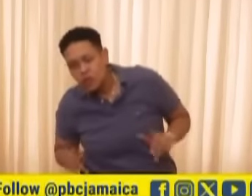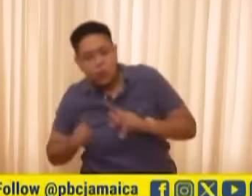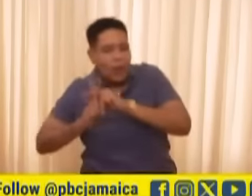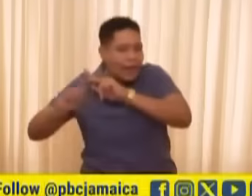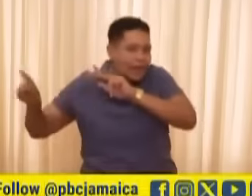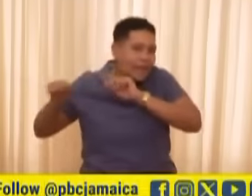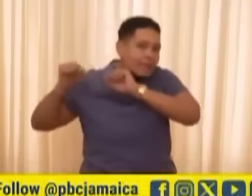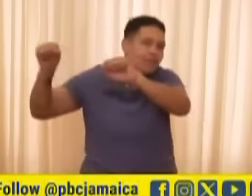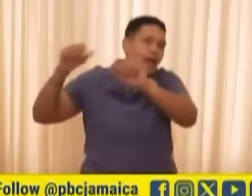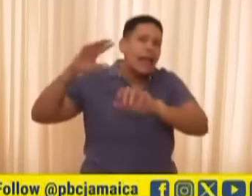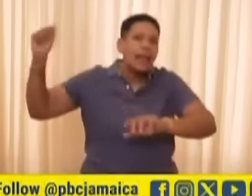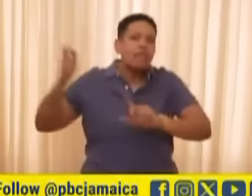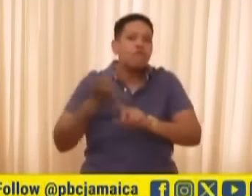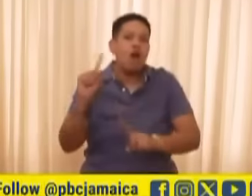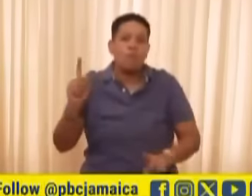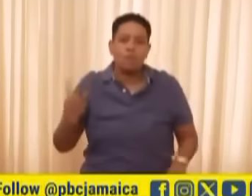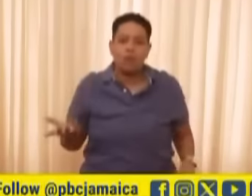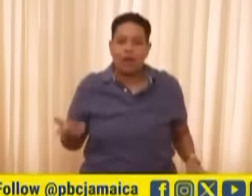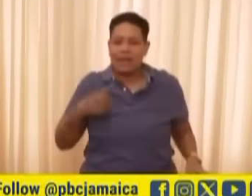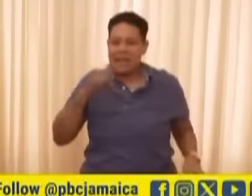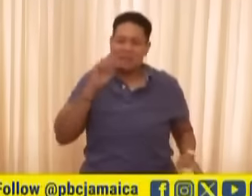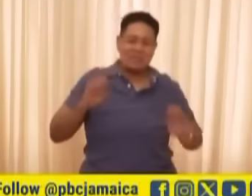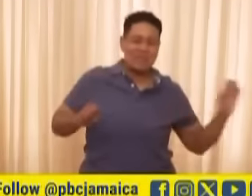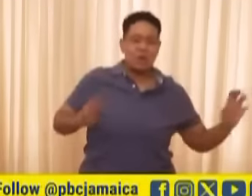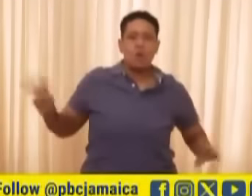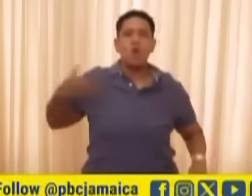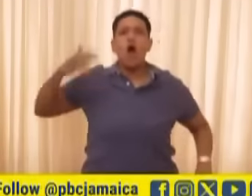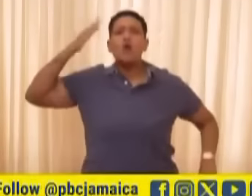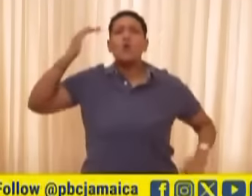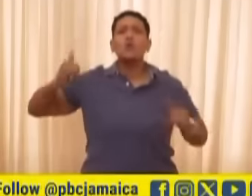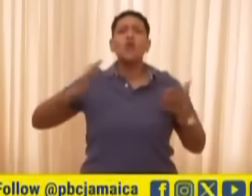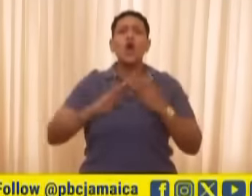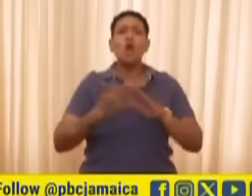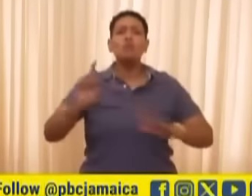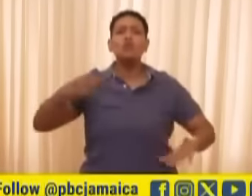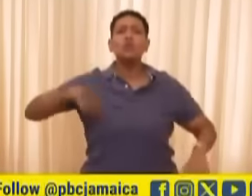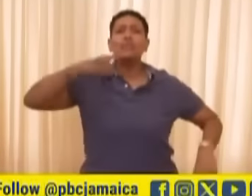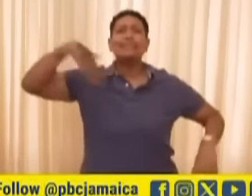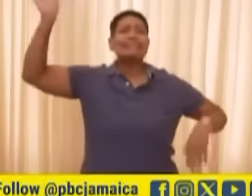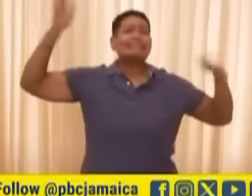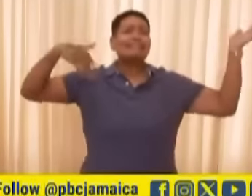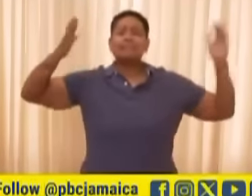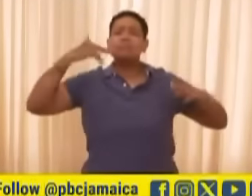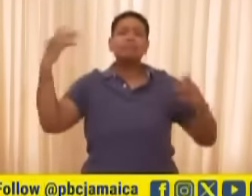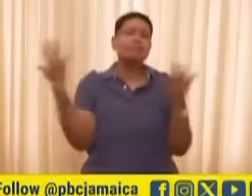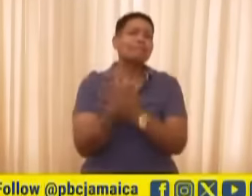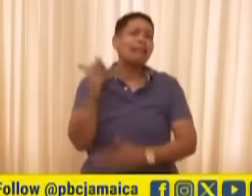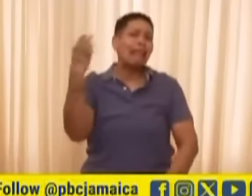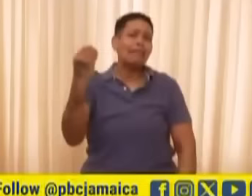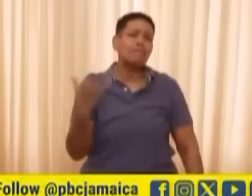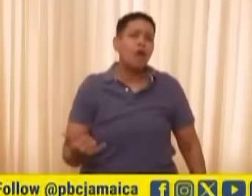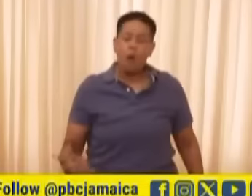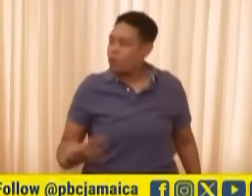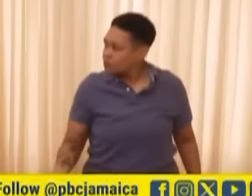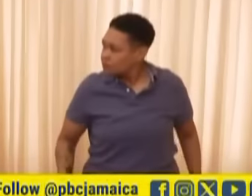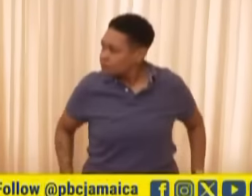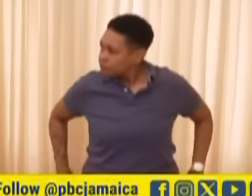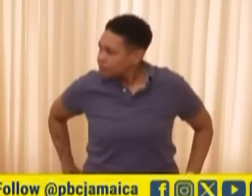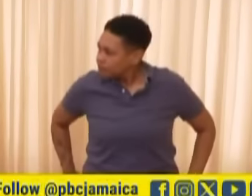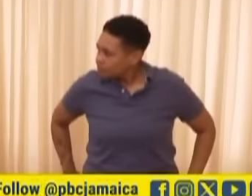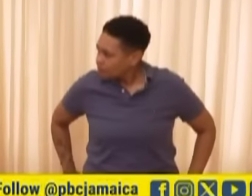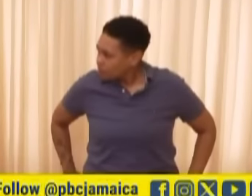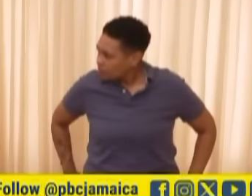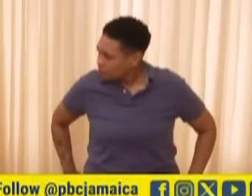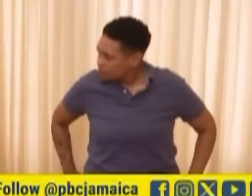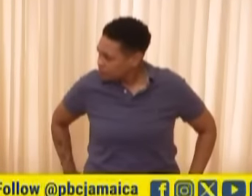evacuate. That's what we want to share, not just eastern and western. Which communities should we say move now? All right. As the system, thank